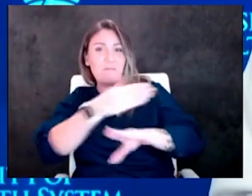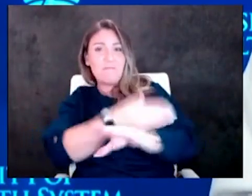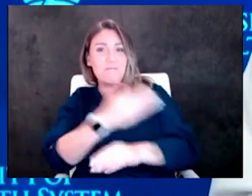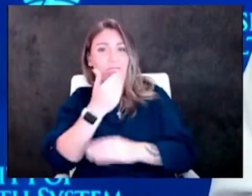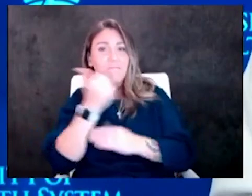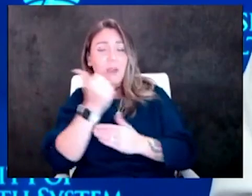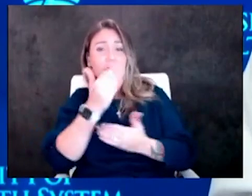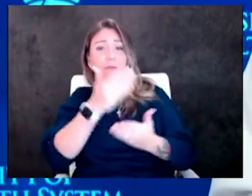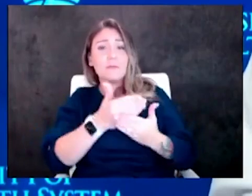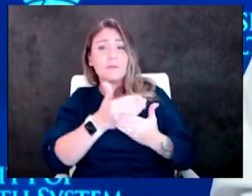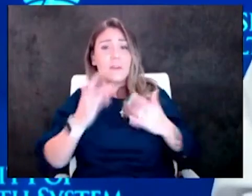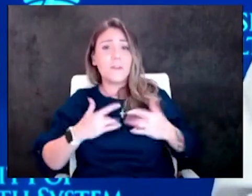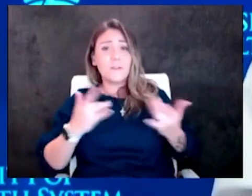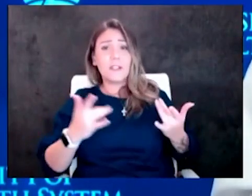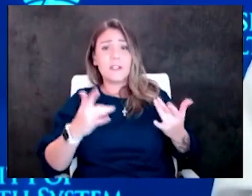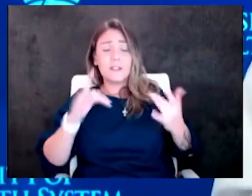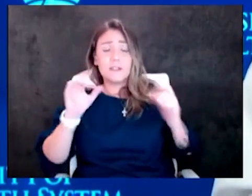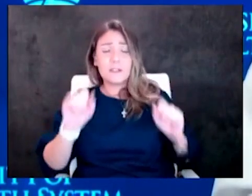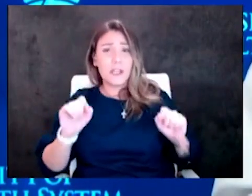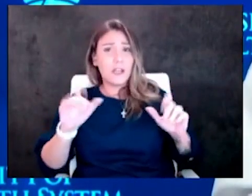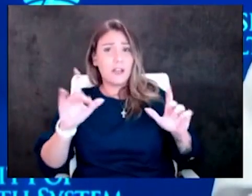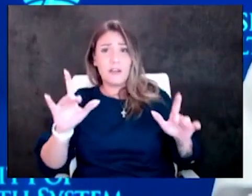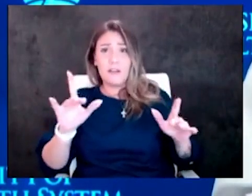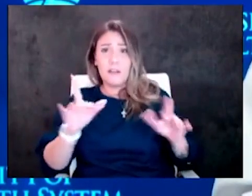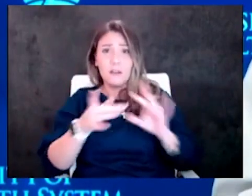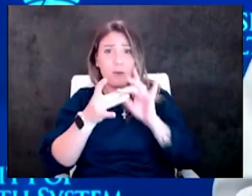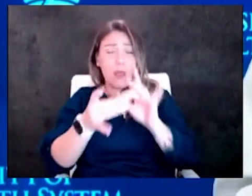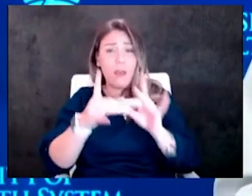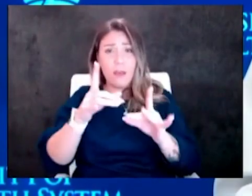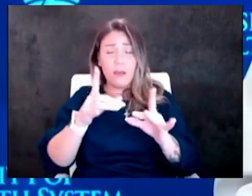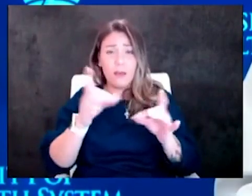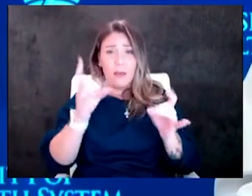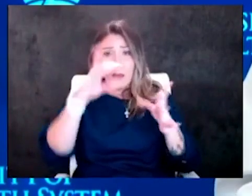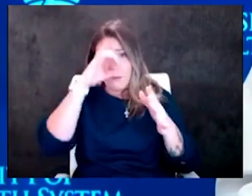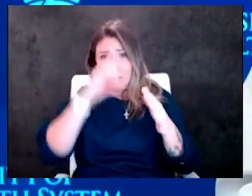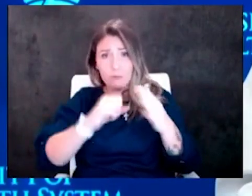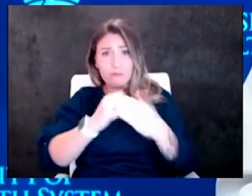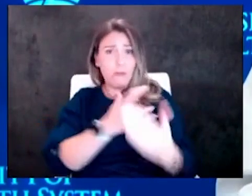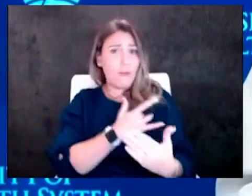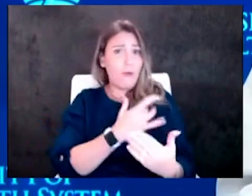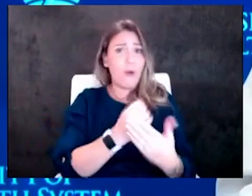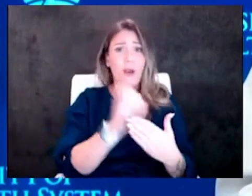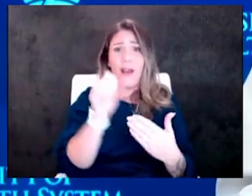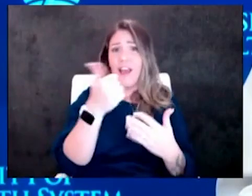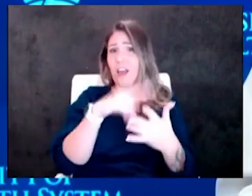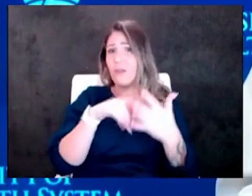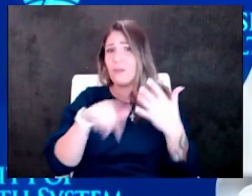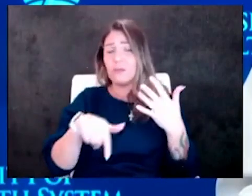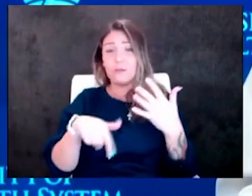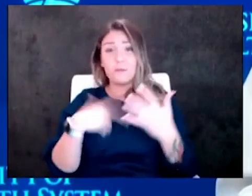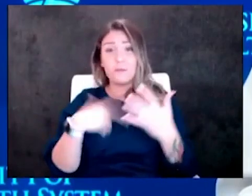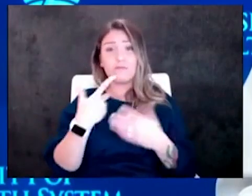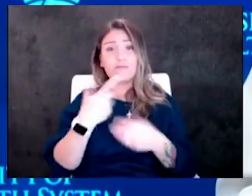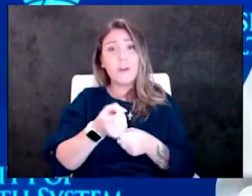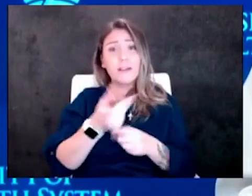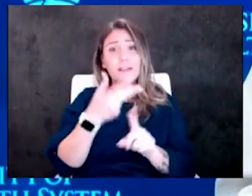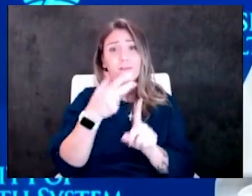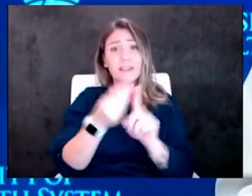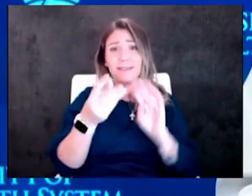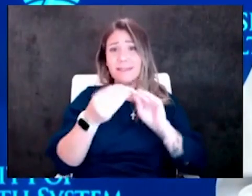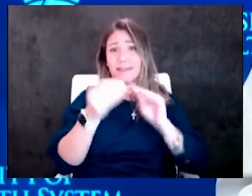can lead to a catastrophic stroke or heart attack or other ways. You have to trust vaccination. The numbers are out there. They're